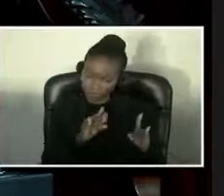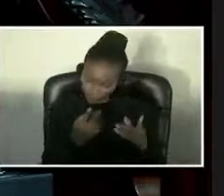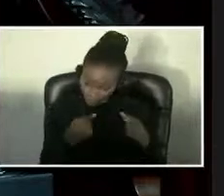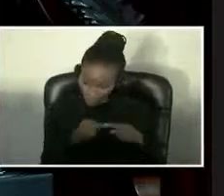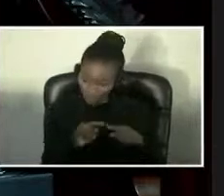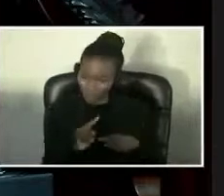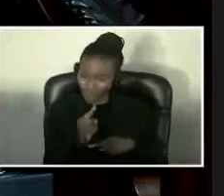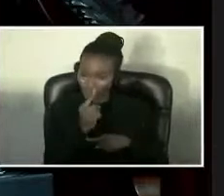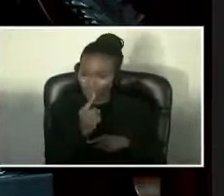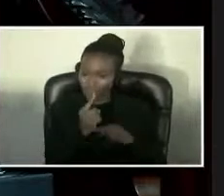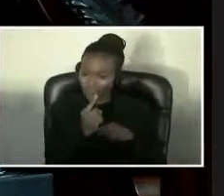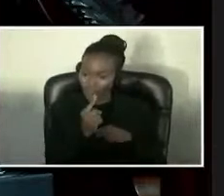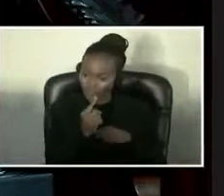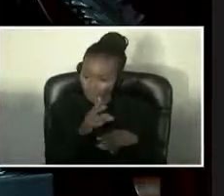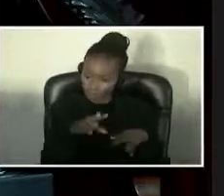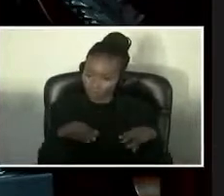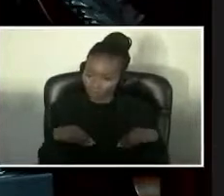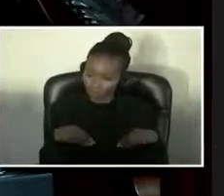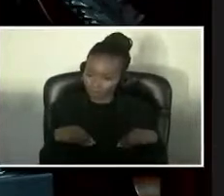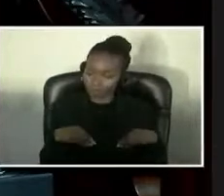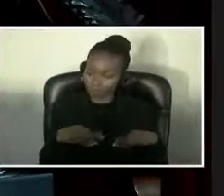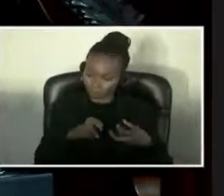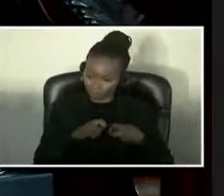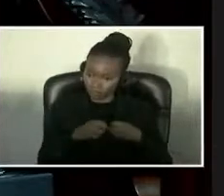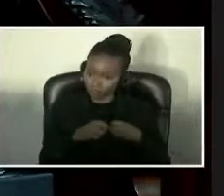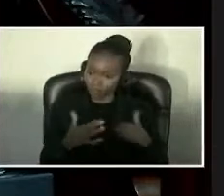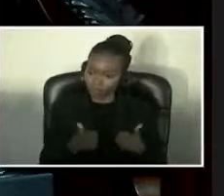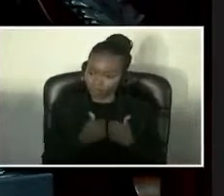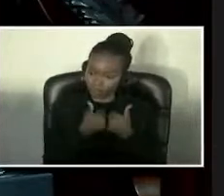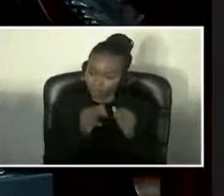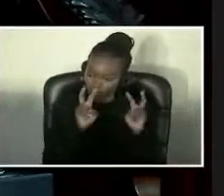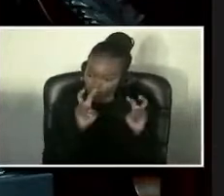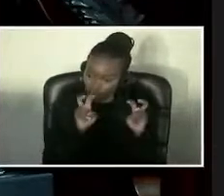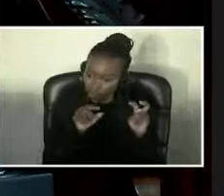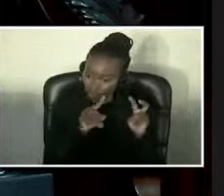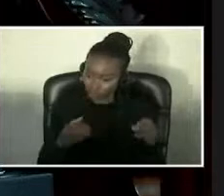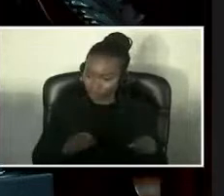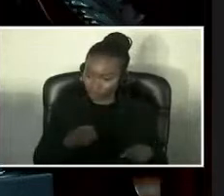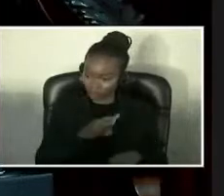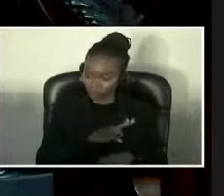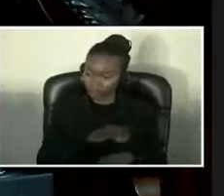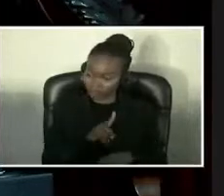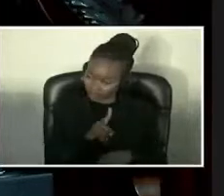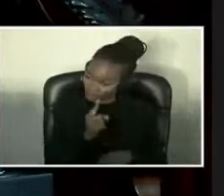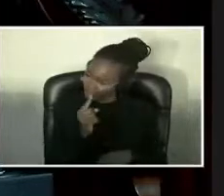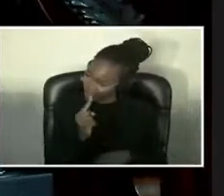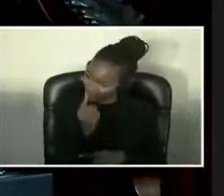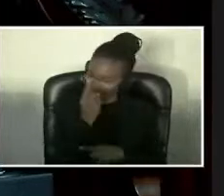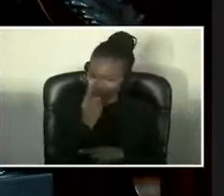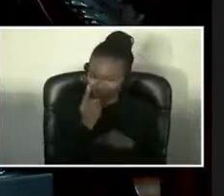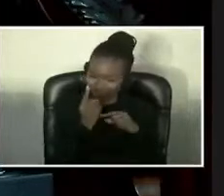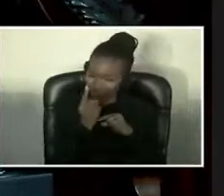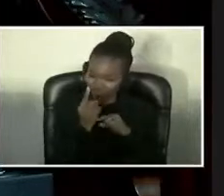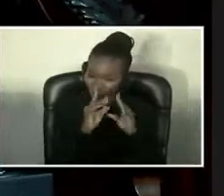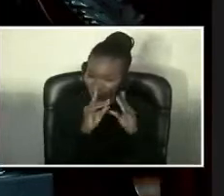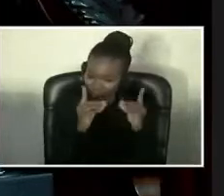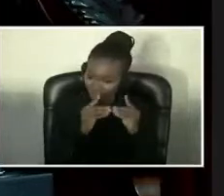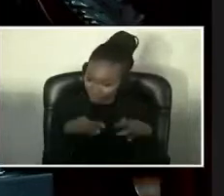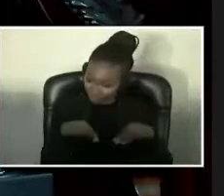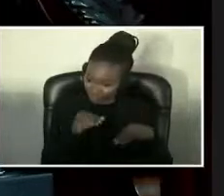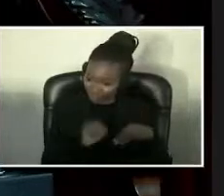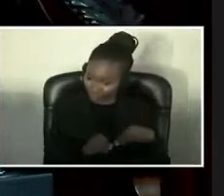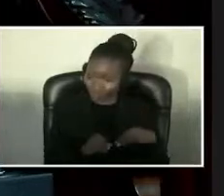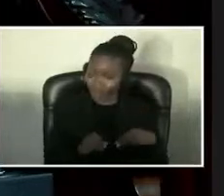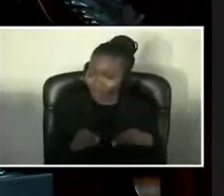scenario with the issue yeah staff challenges the first ones the members of malana